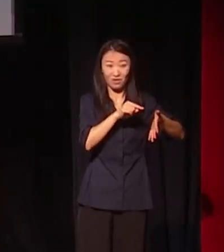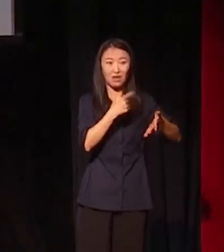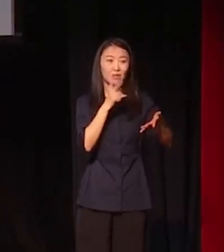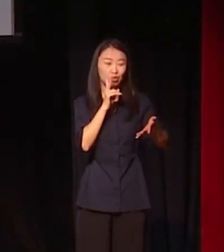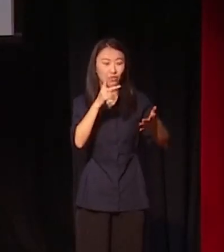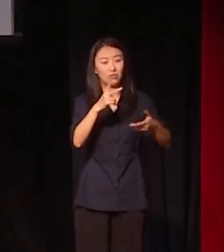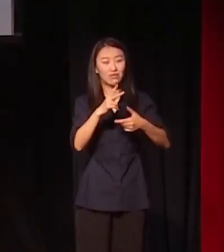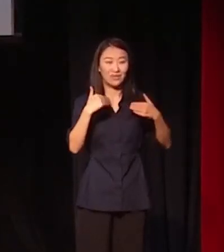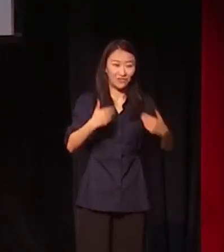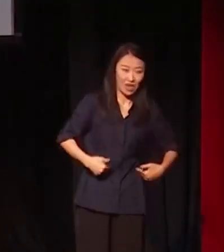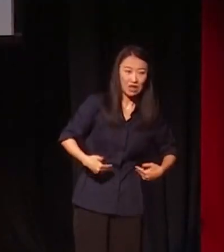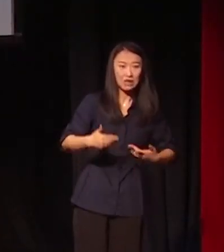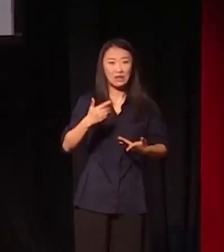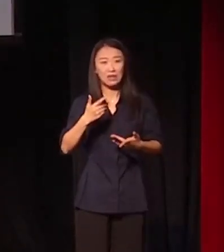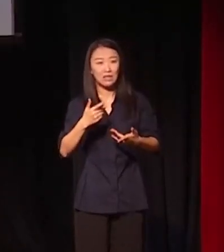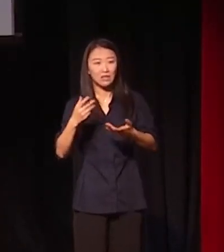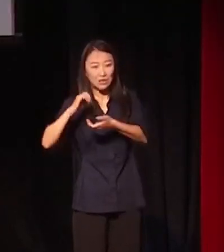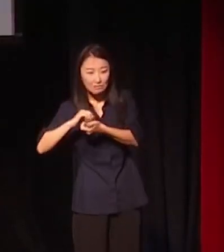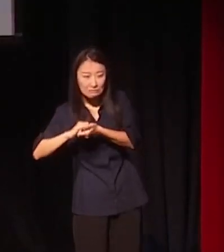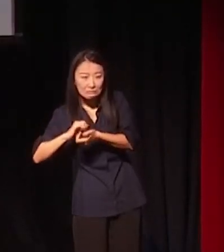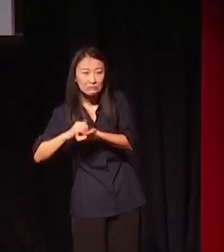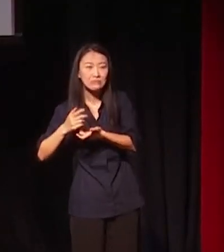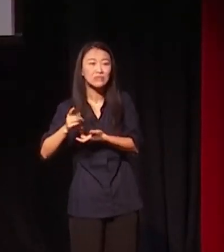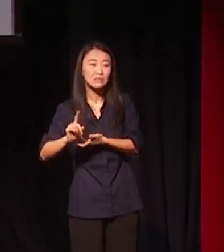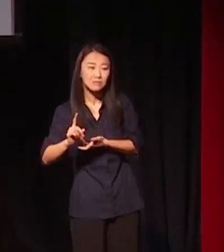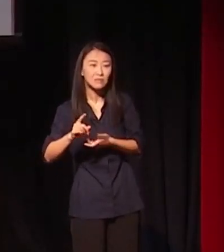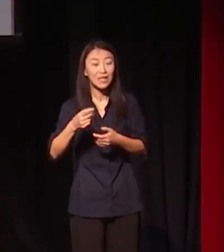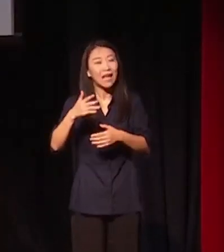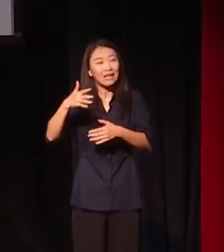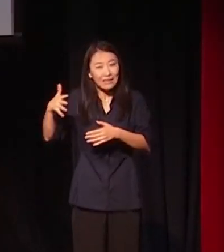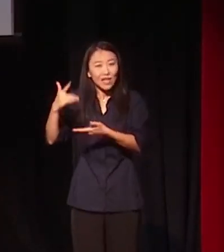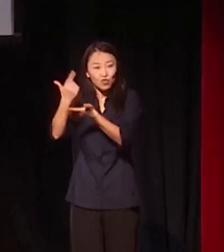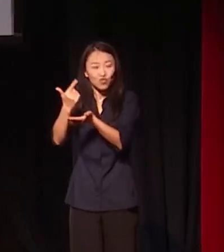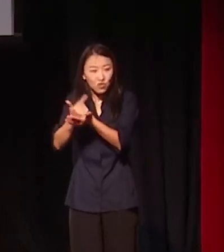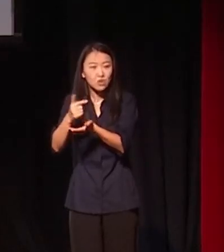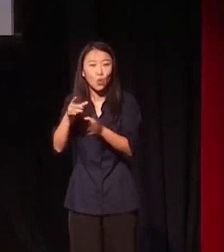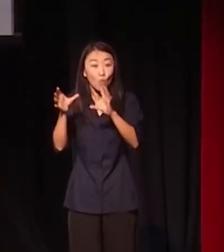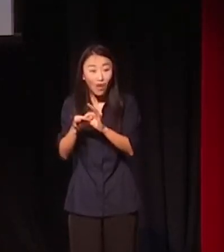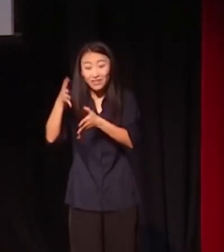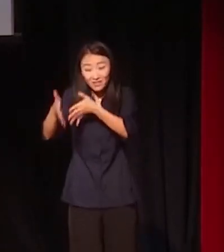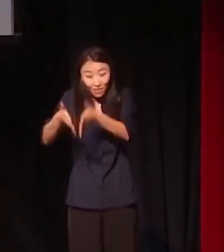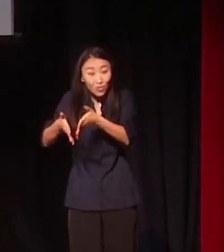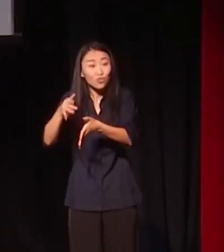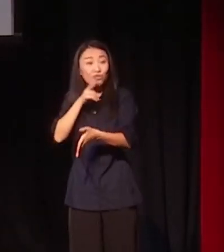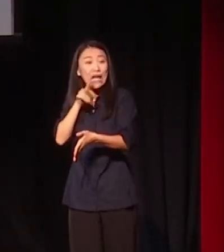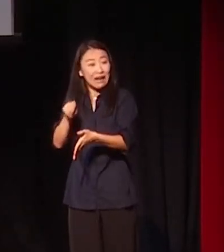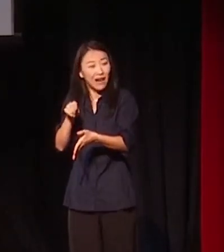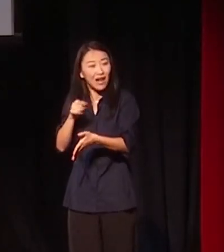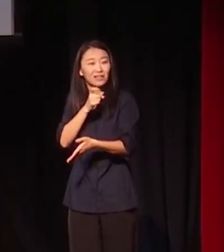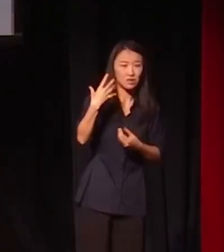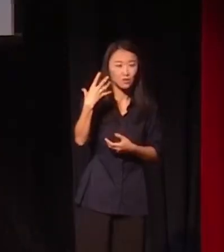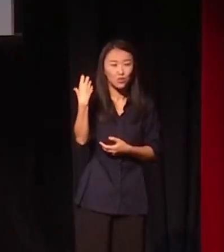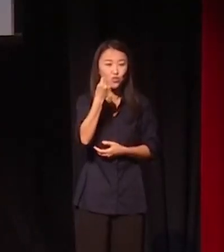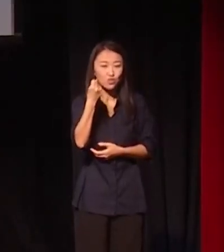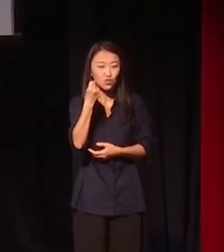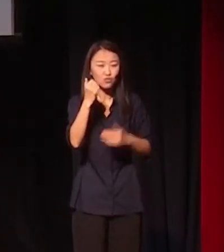and role and co-participants. But there are other key things that we discuss a lot, and I think because of the power